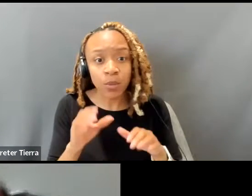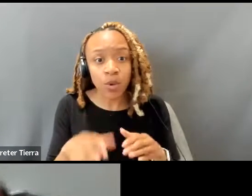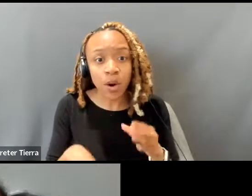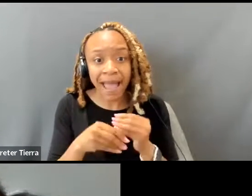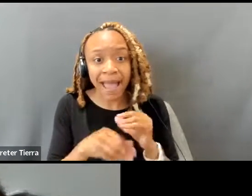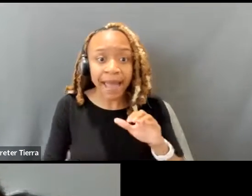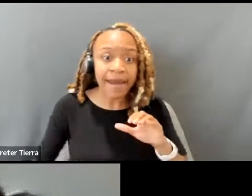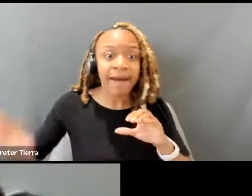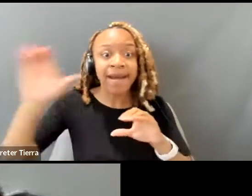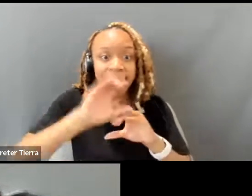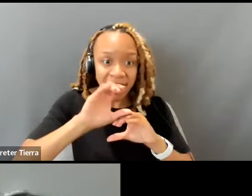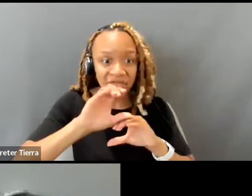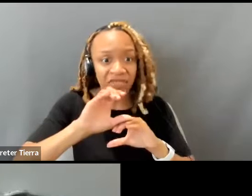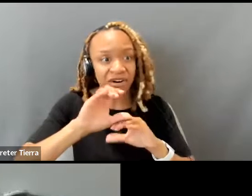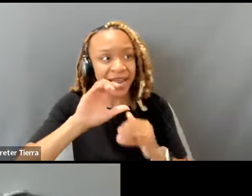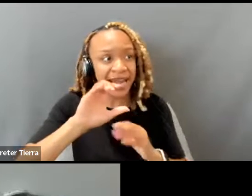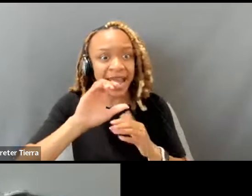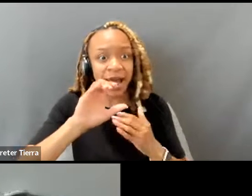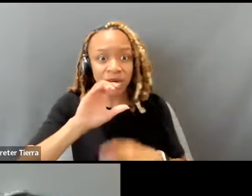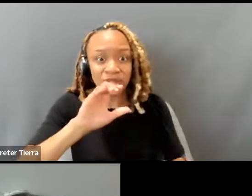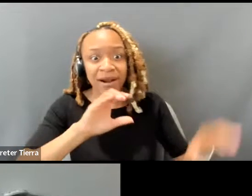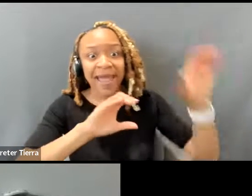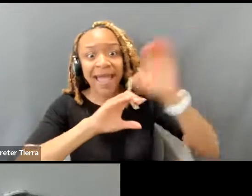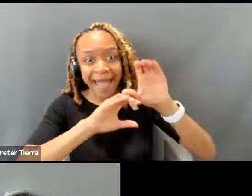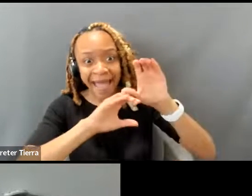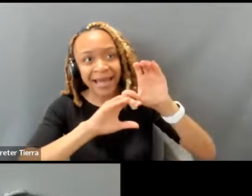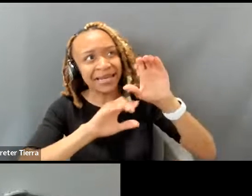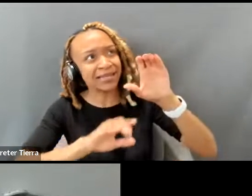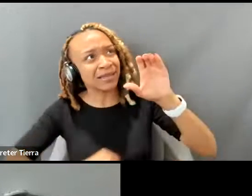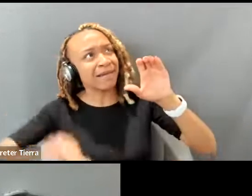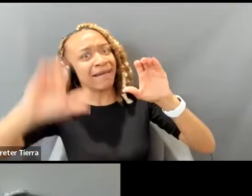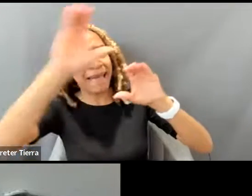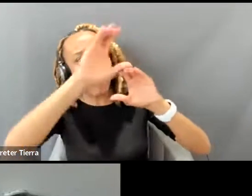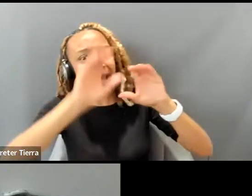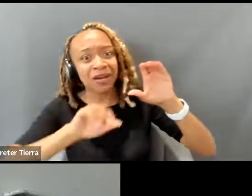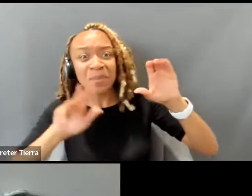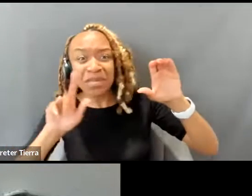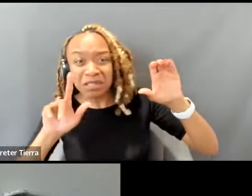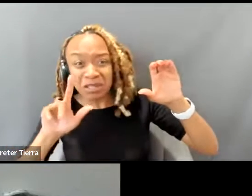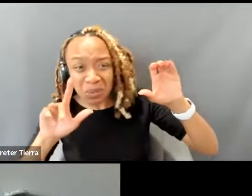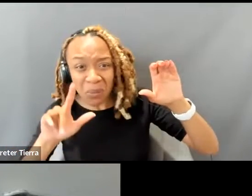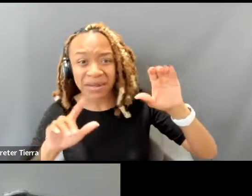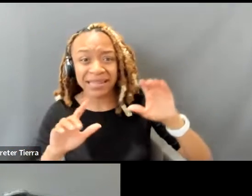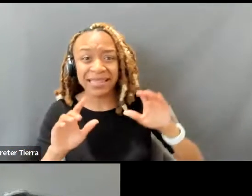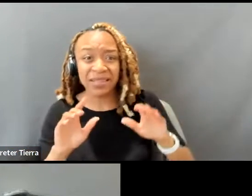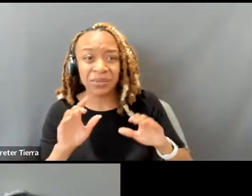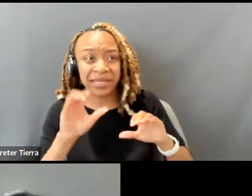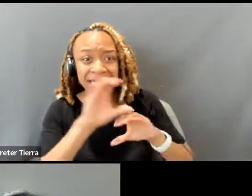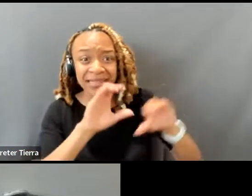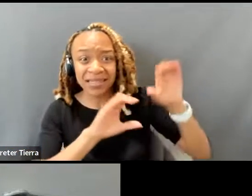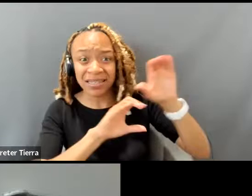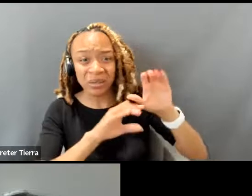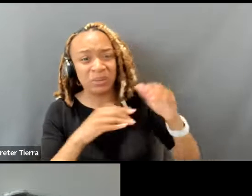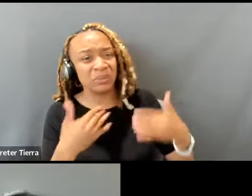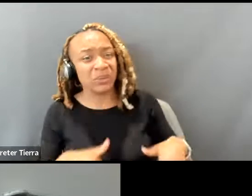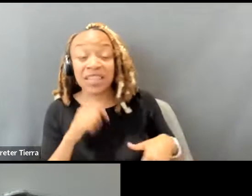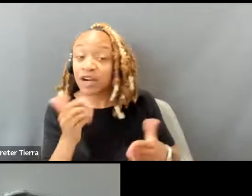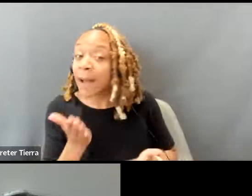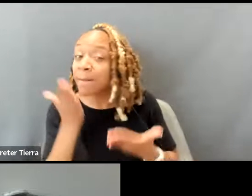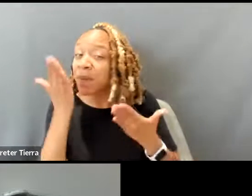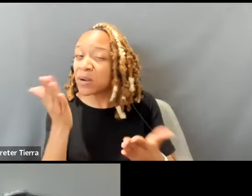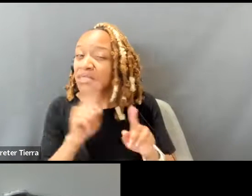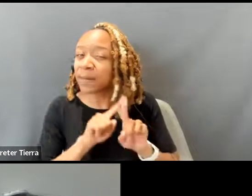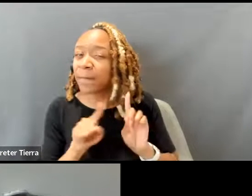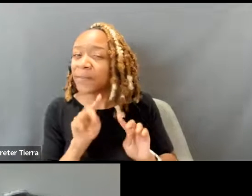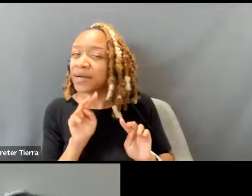just a house with a 22-story. I mean, that's not what they're proposing, but Yeah. Yeah, But then